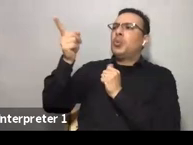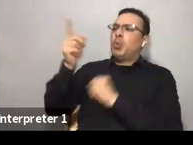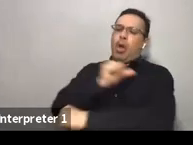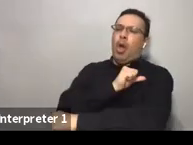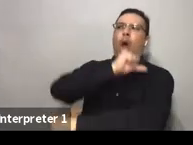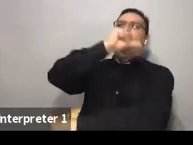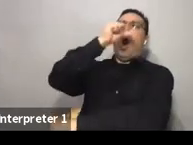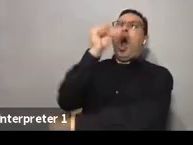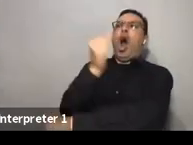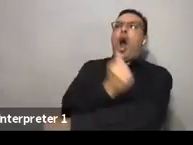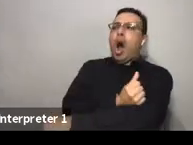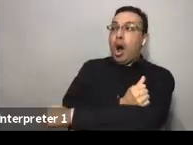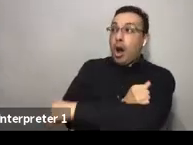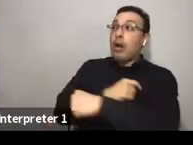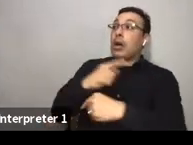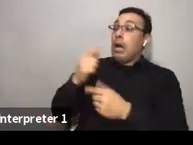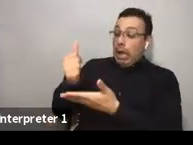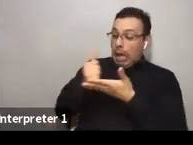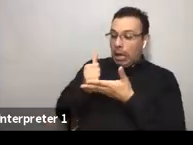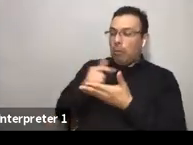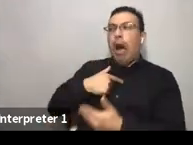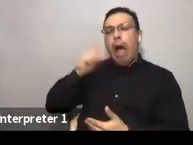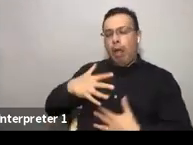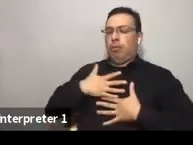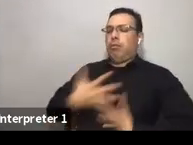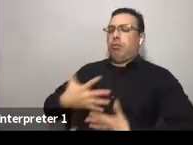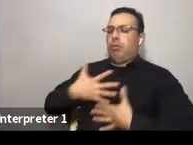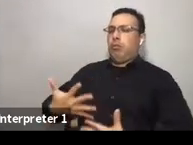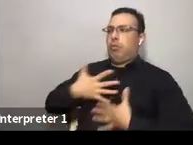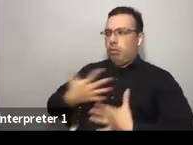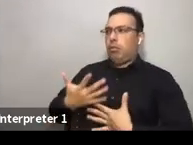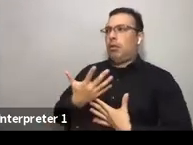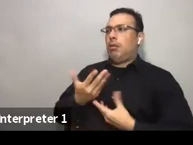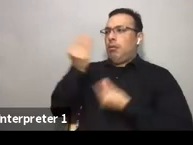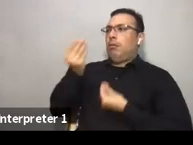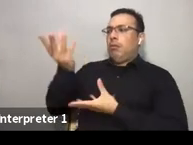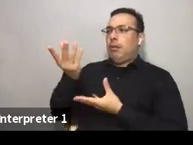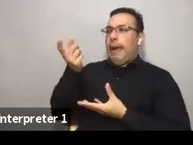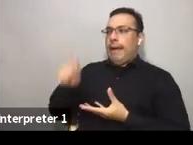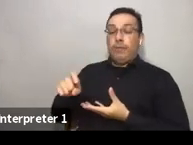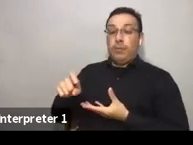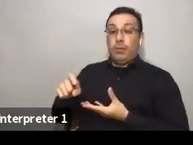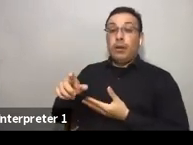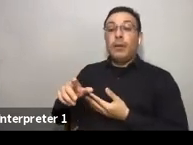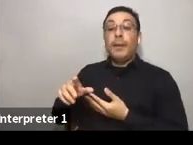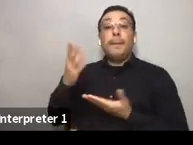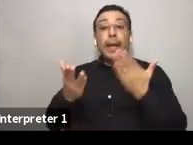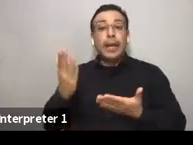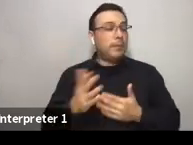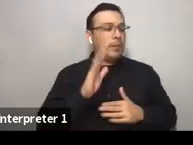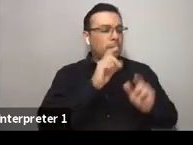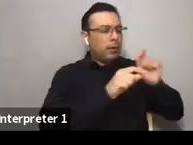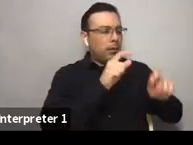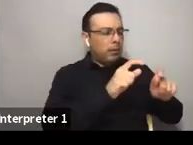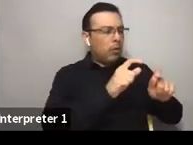have to give me what I'm asking for. You get to be maybe one of the first people that helps them start to feel a sense